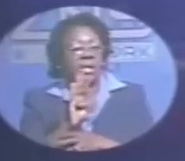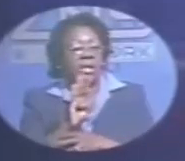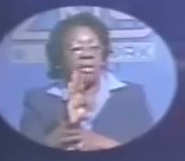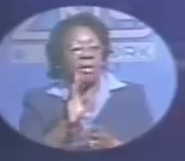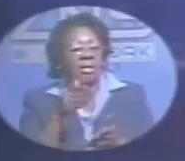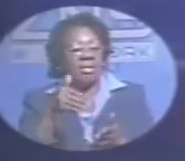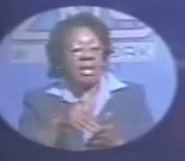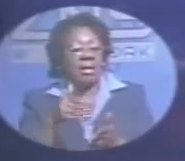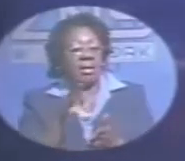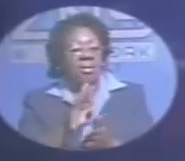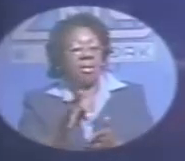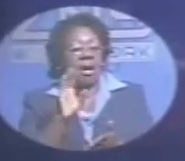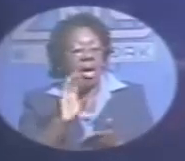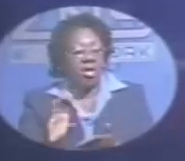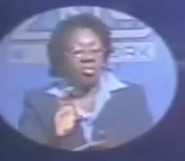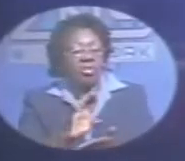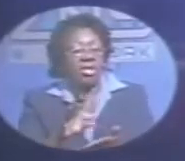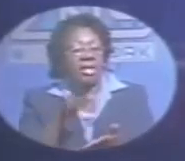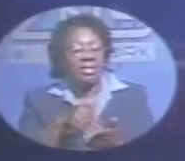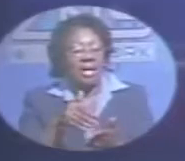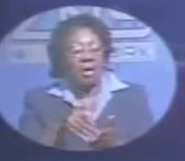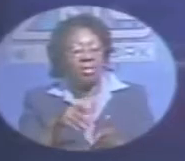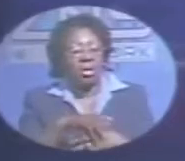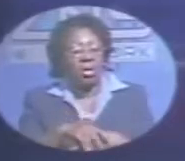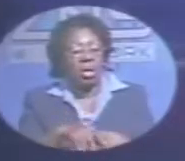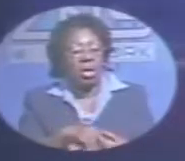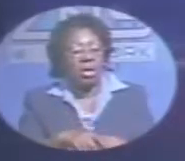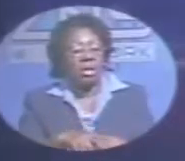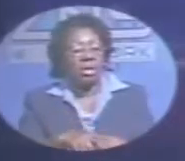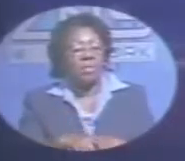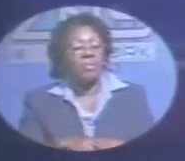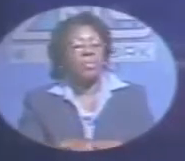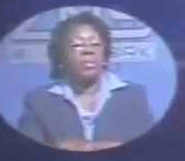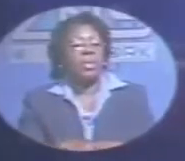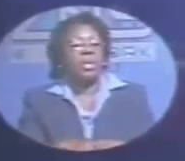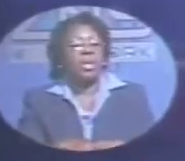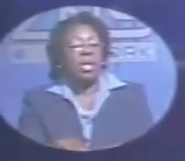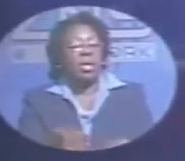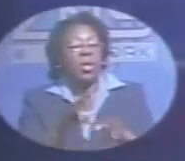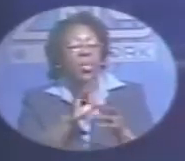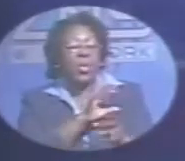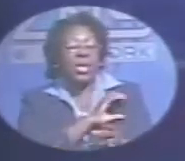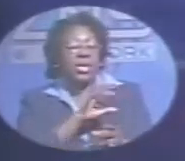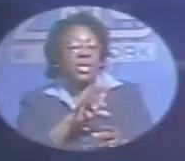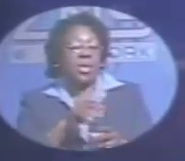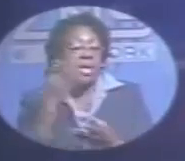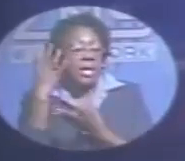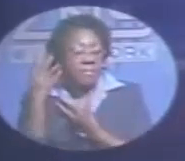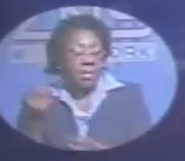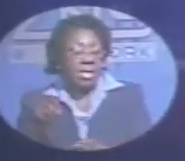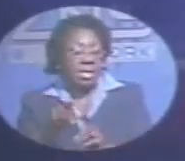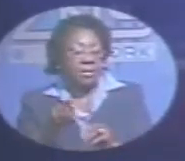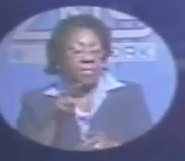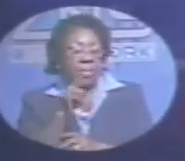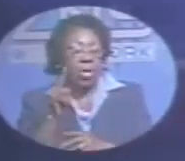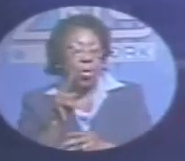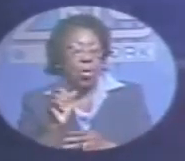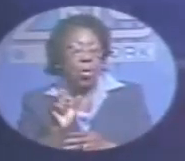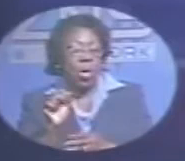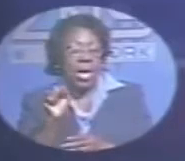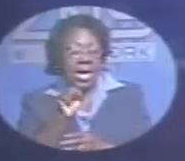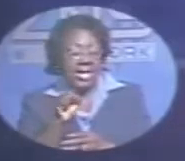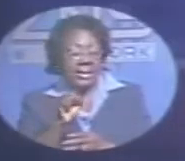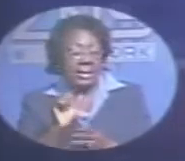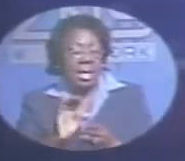around 4:15 Wednesday afternoon when airport police got a tip from U.S. Customs and Border Protection personnel who searched